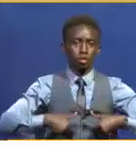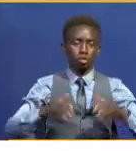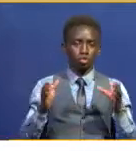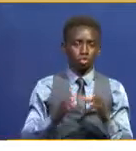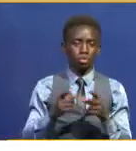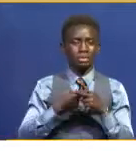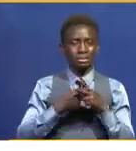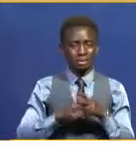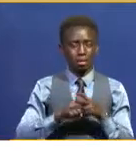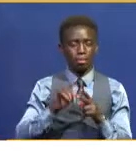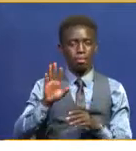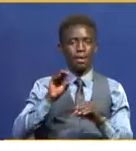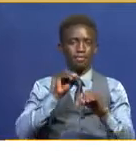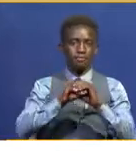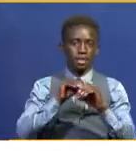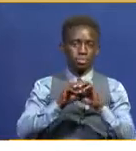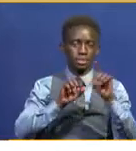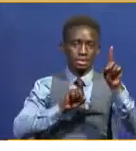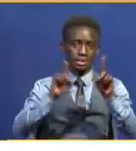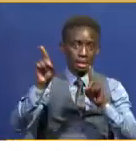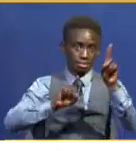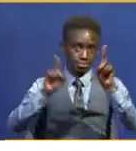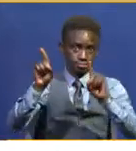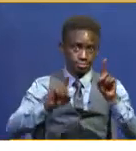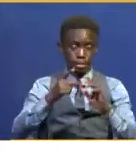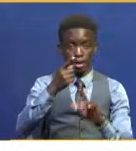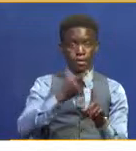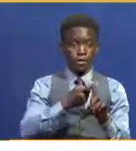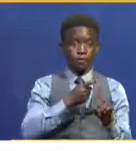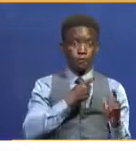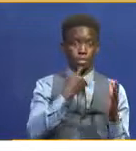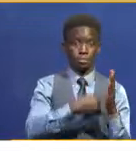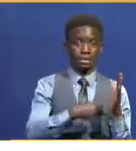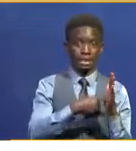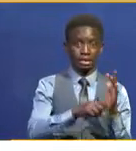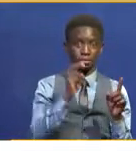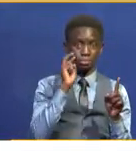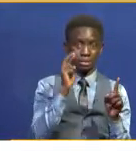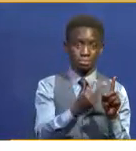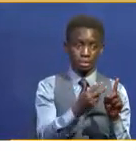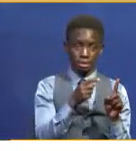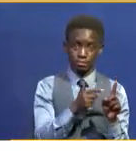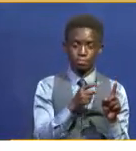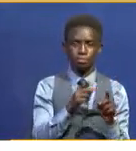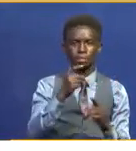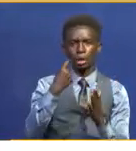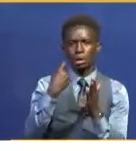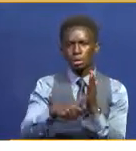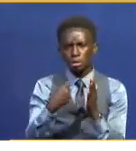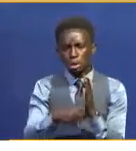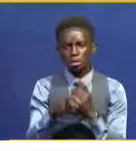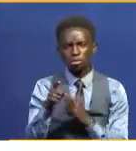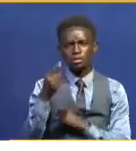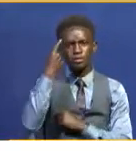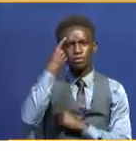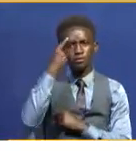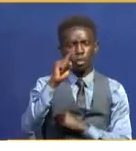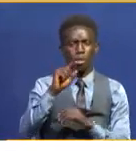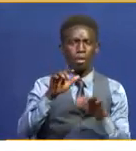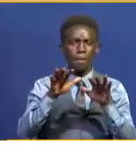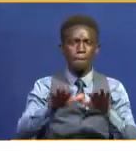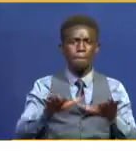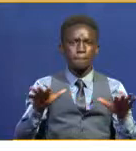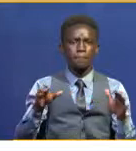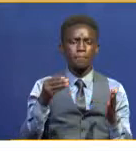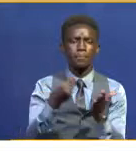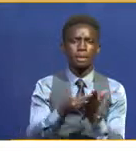start their investment journey. So from a tax perspective, taxes for money market